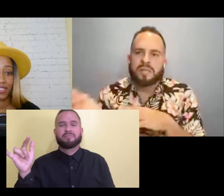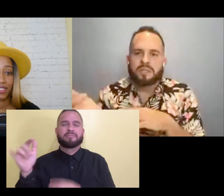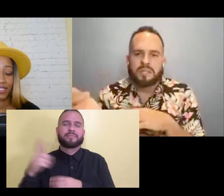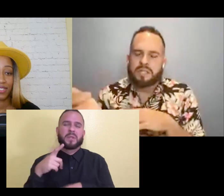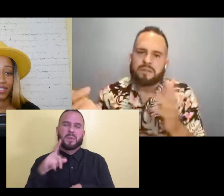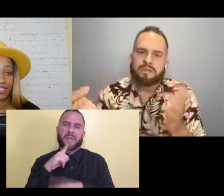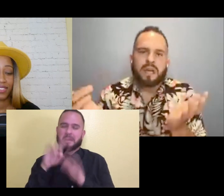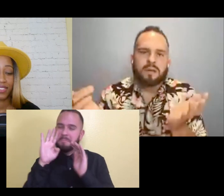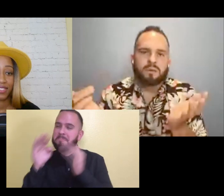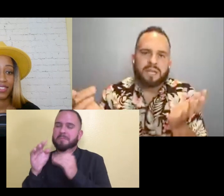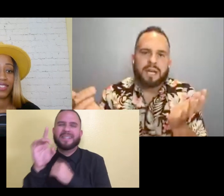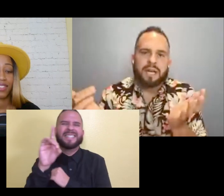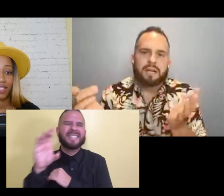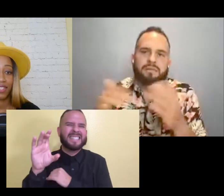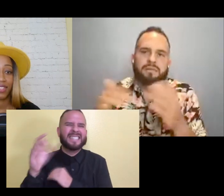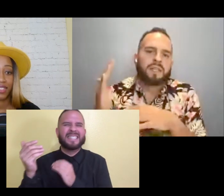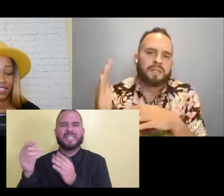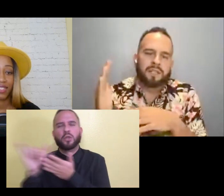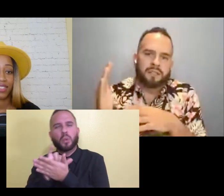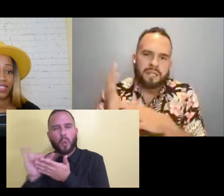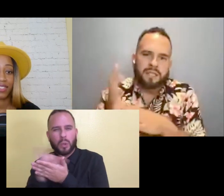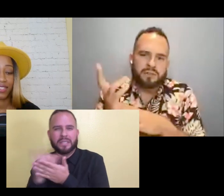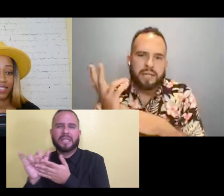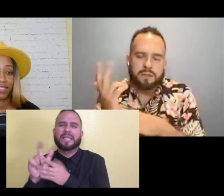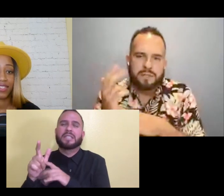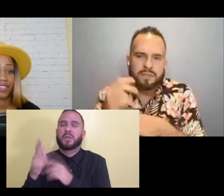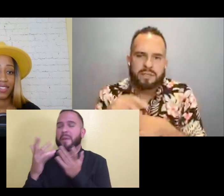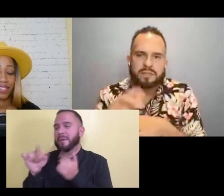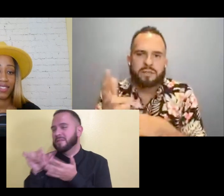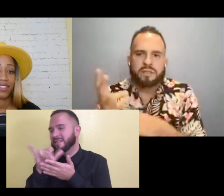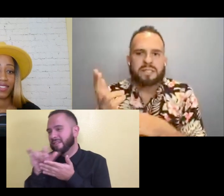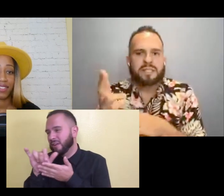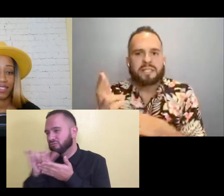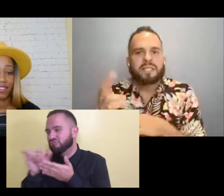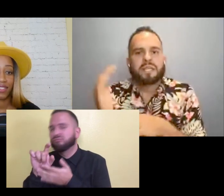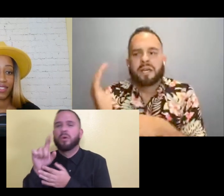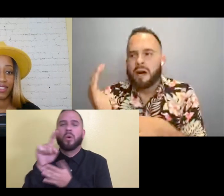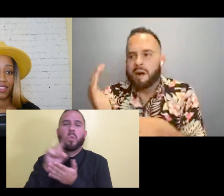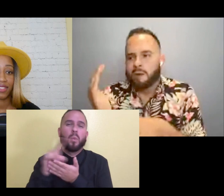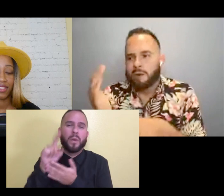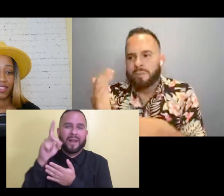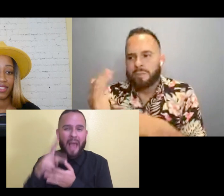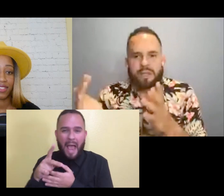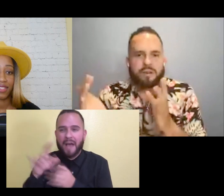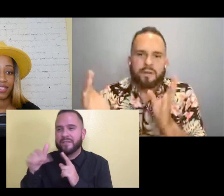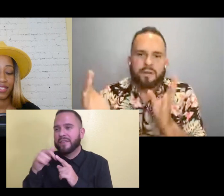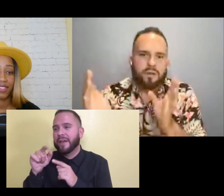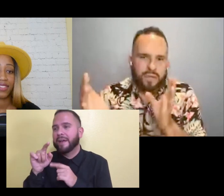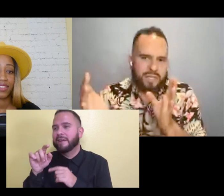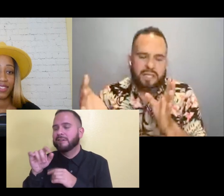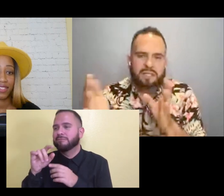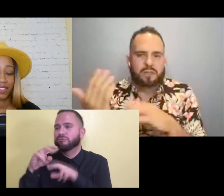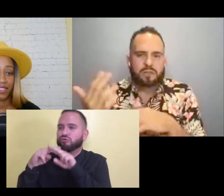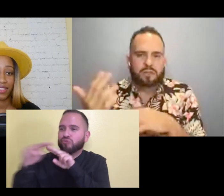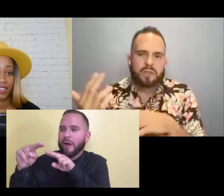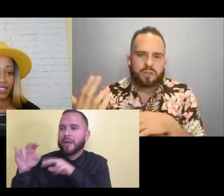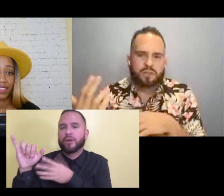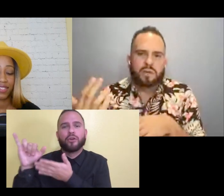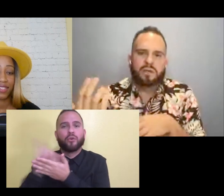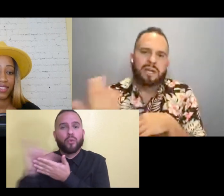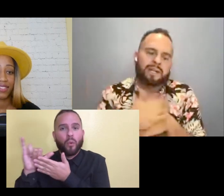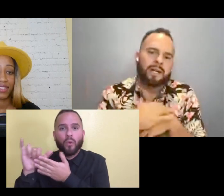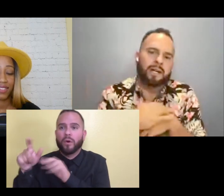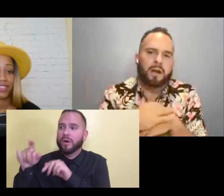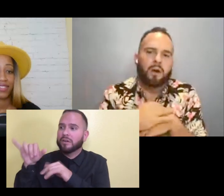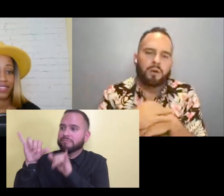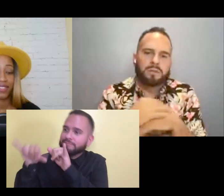so I'll be in DC for like a week and a half. Take a train up to New York City, be there for another week. Do another